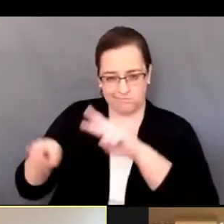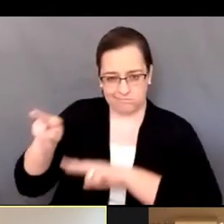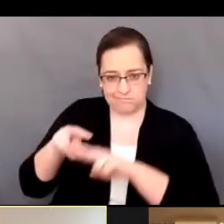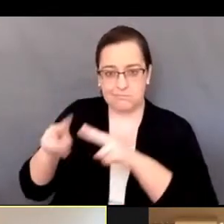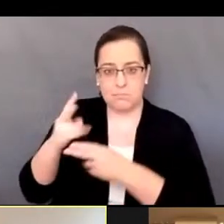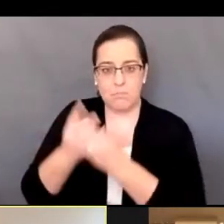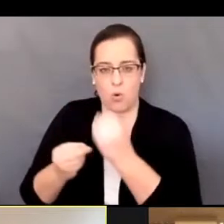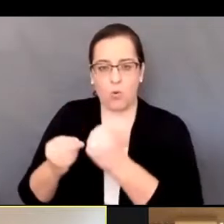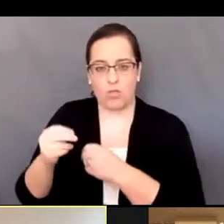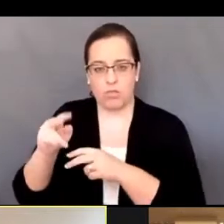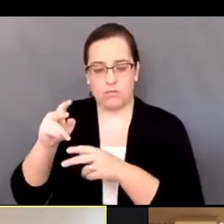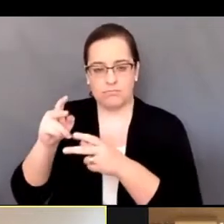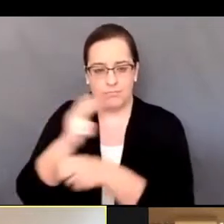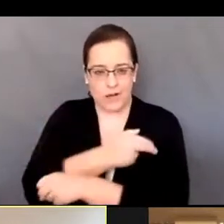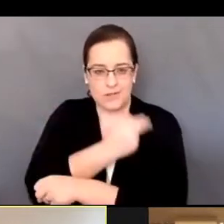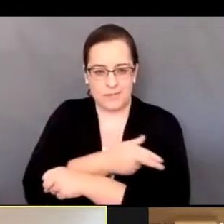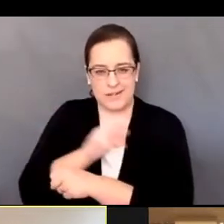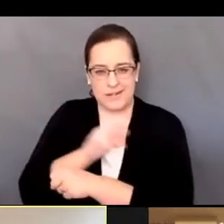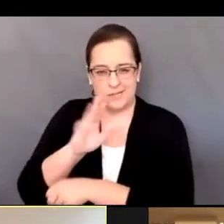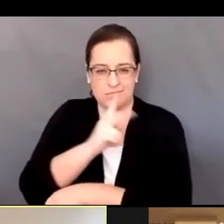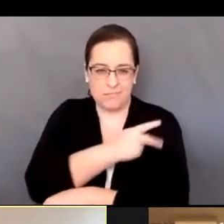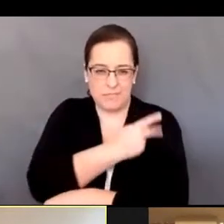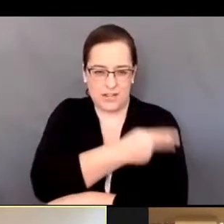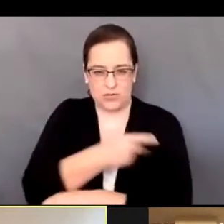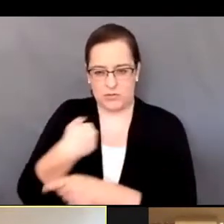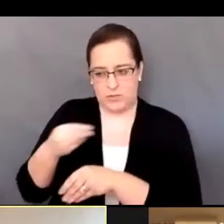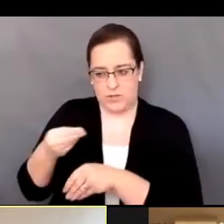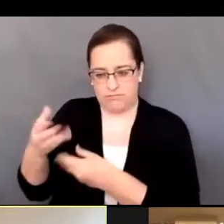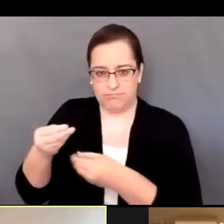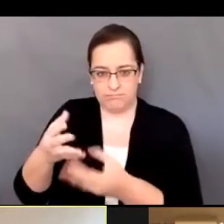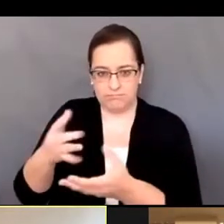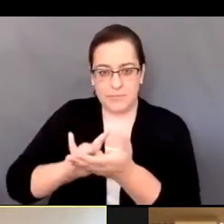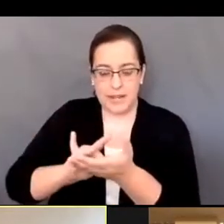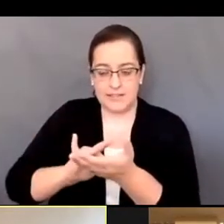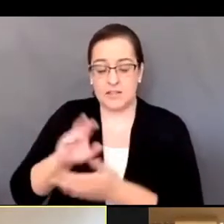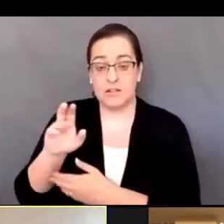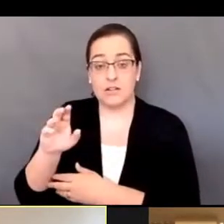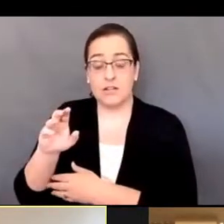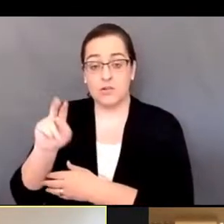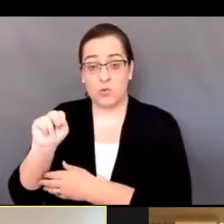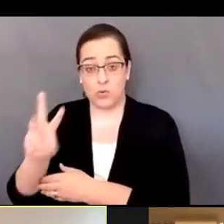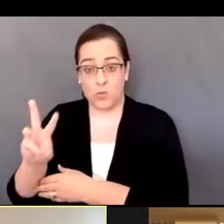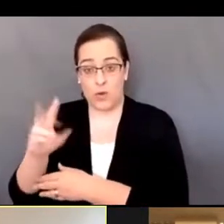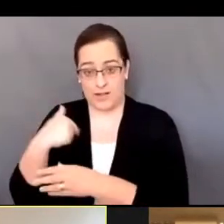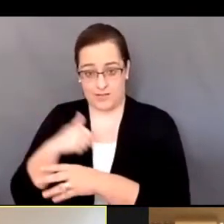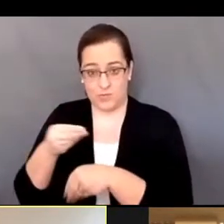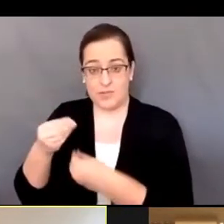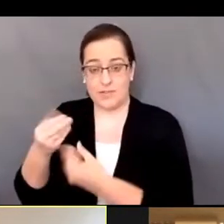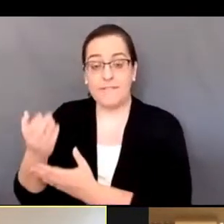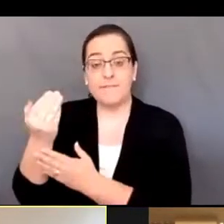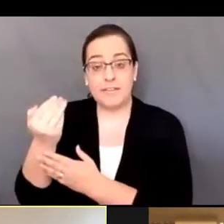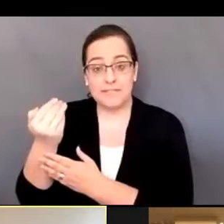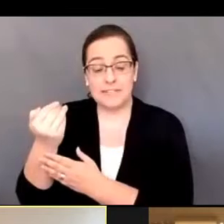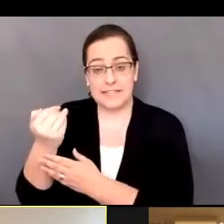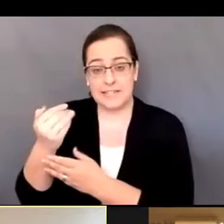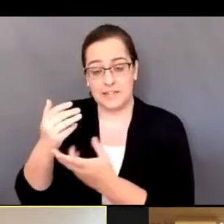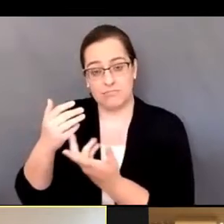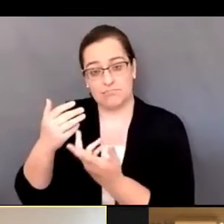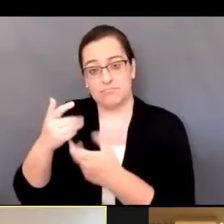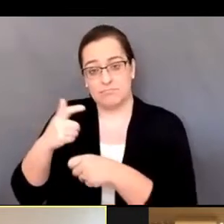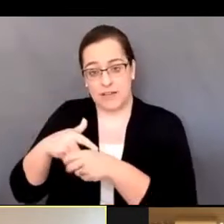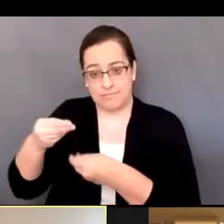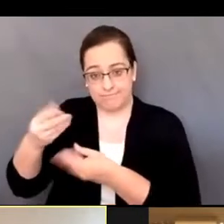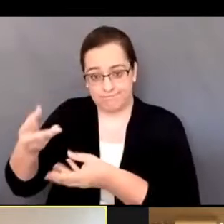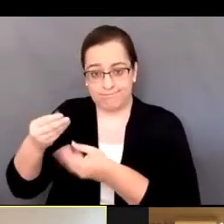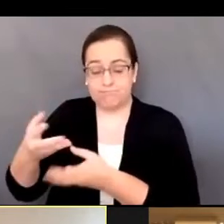hospitals. The numbers at Northwest include a total of 15 treatments thus far. We added